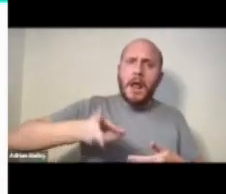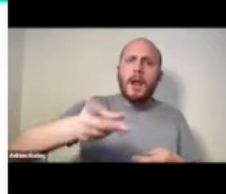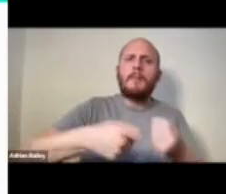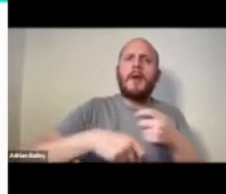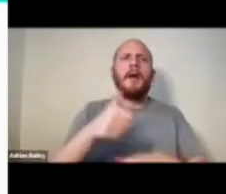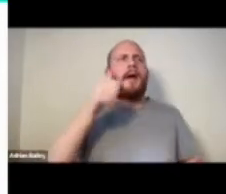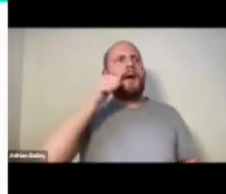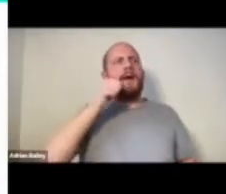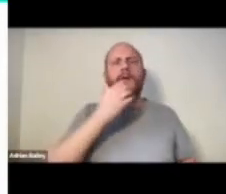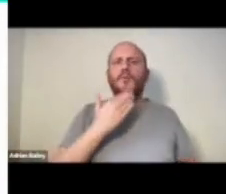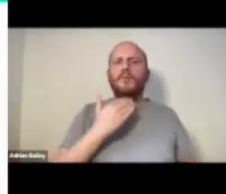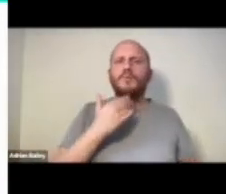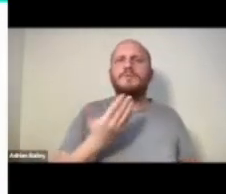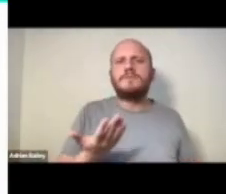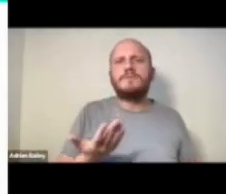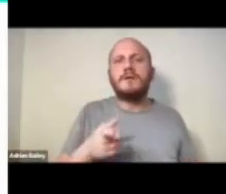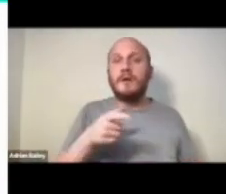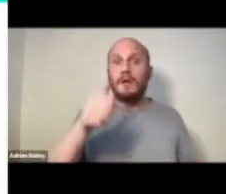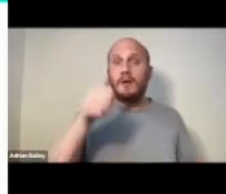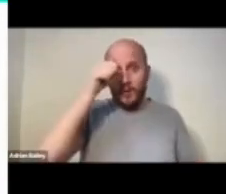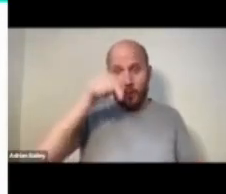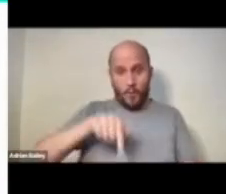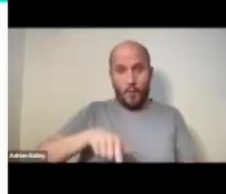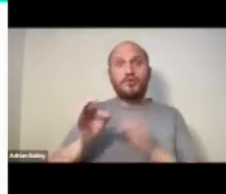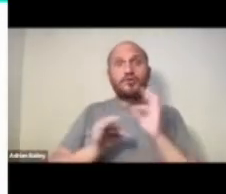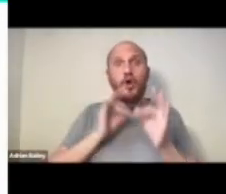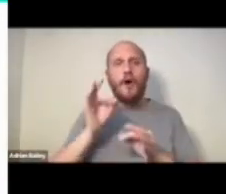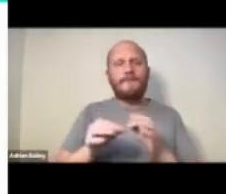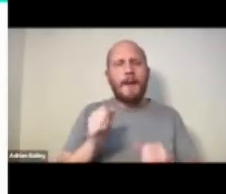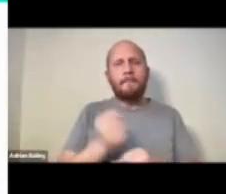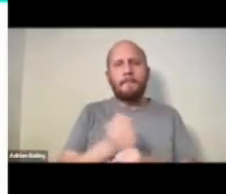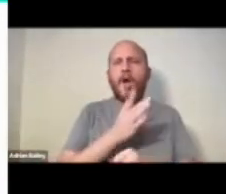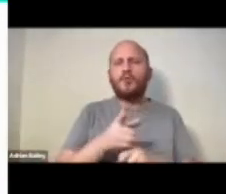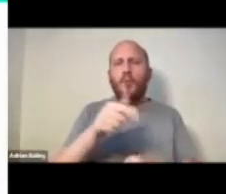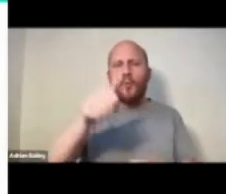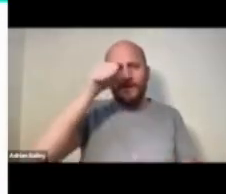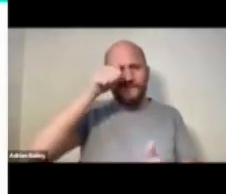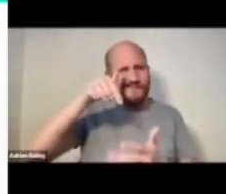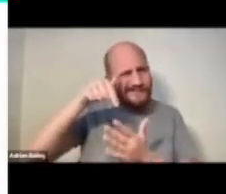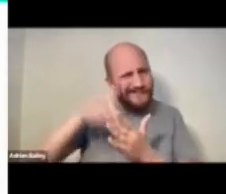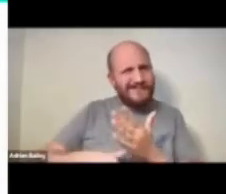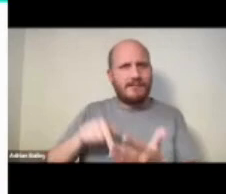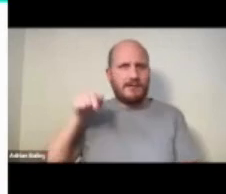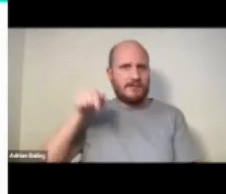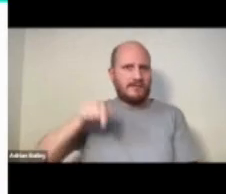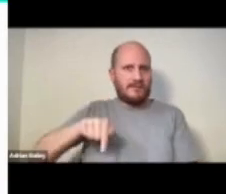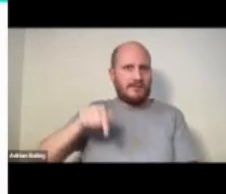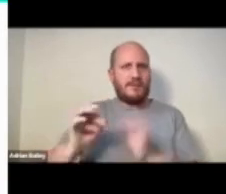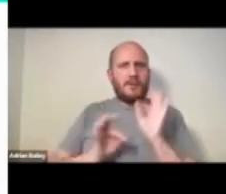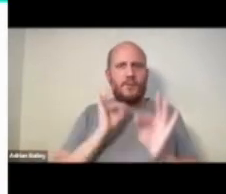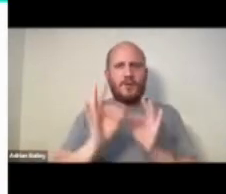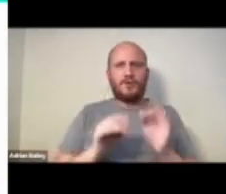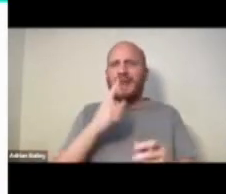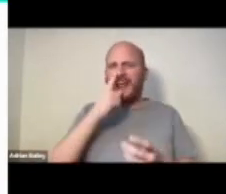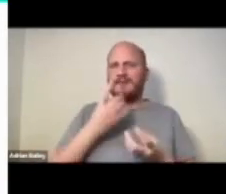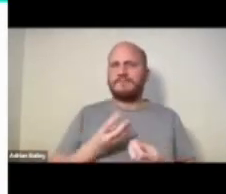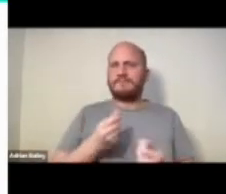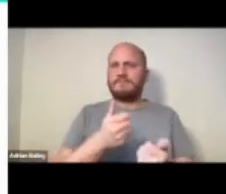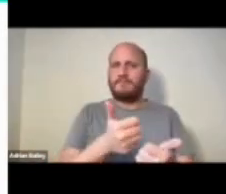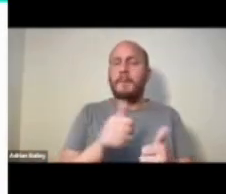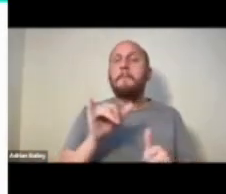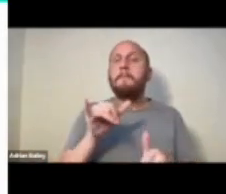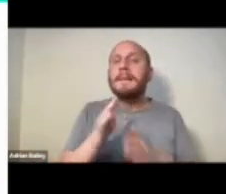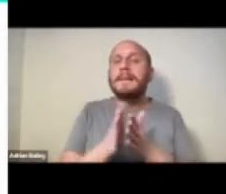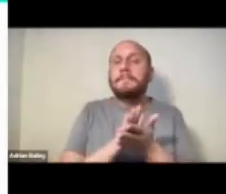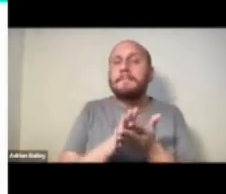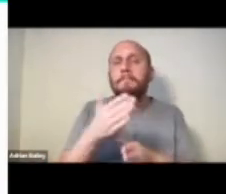really familiar with the survey so that you know you won't get lost or stuck with it, and it will flow well. You can try role-playing it with other people first to